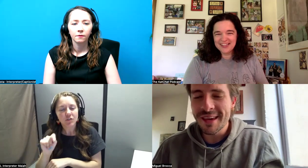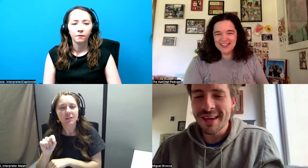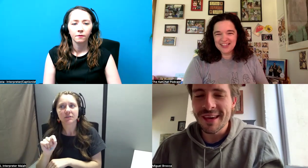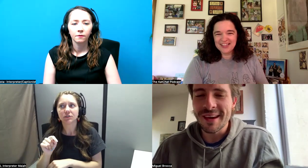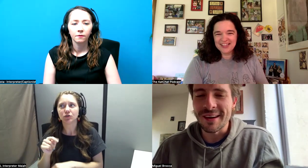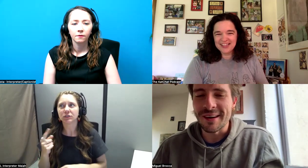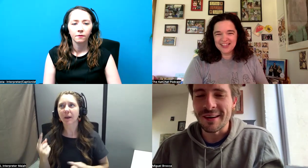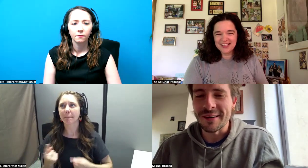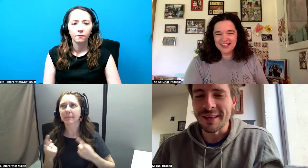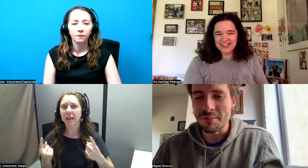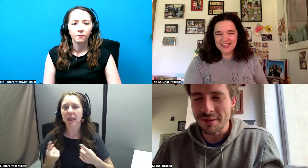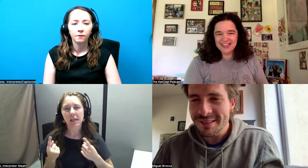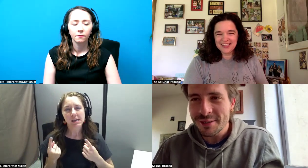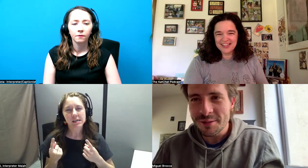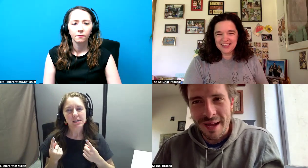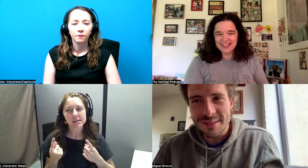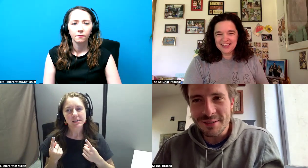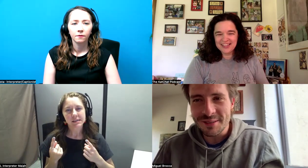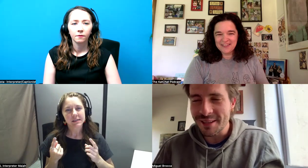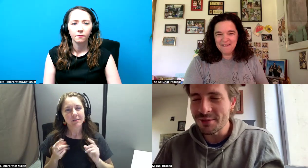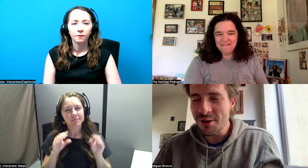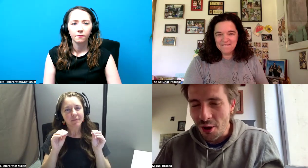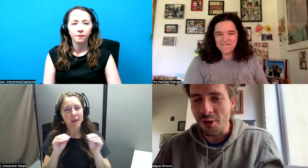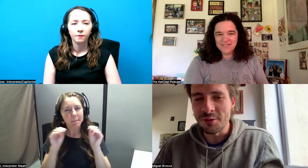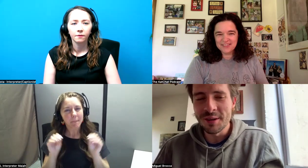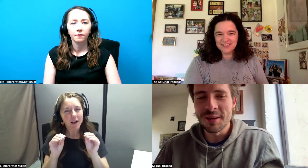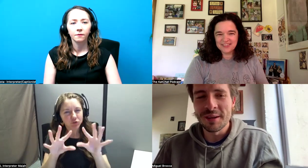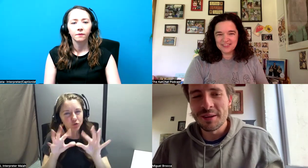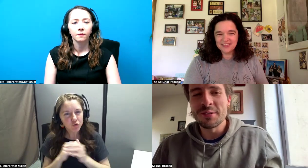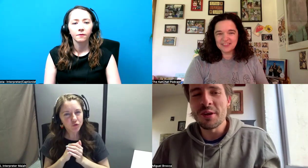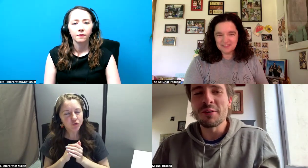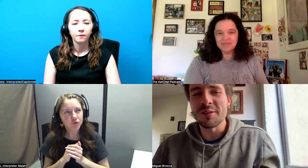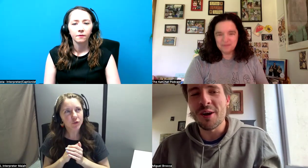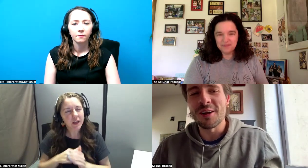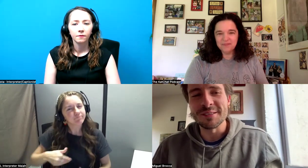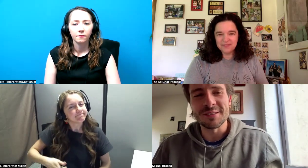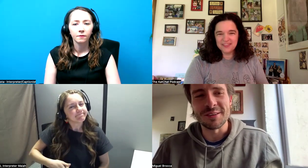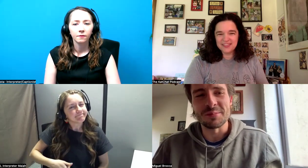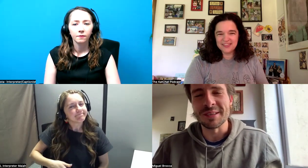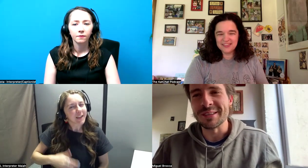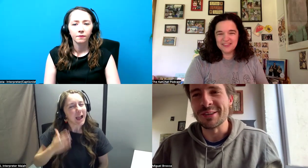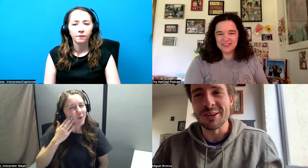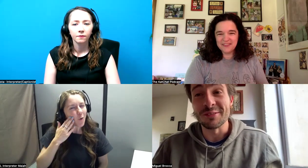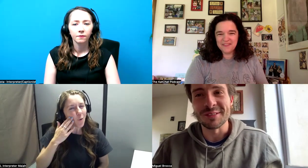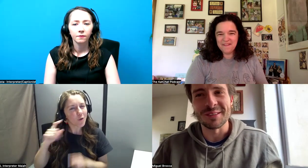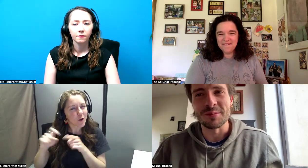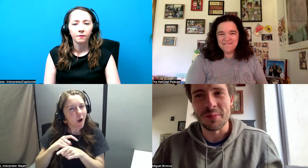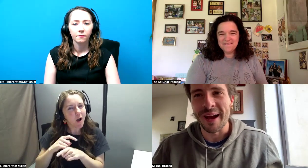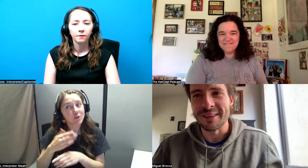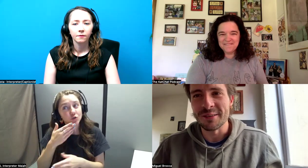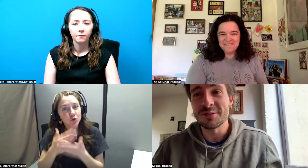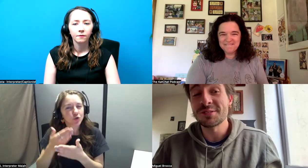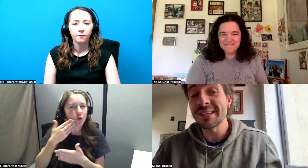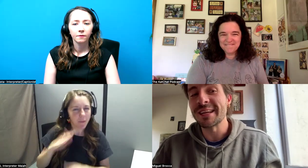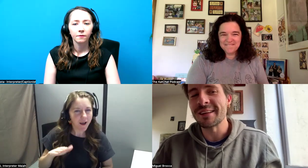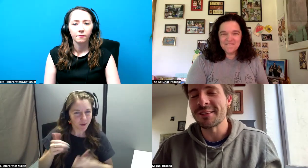something like mystical or magical that you know if the call is going to be good or if it's going to be bad.